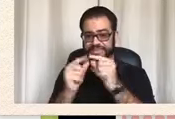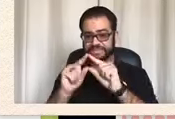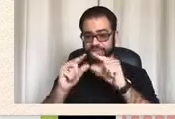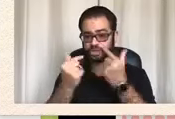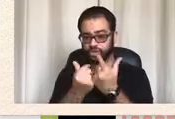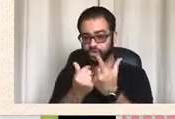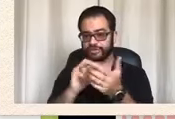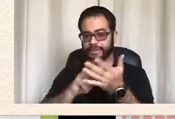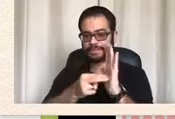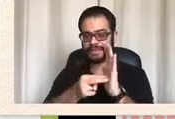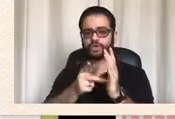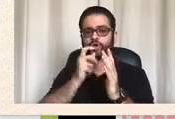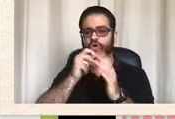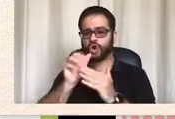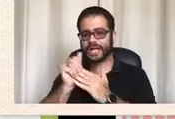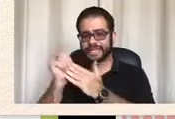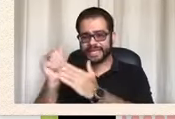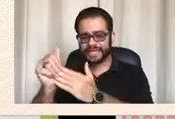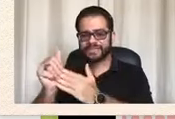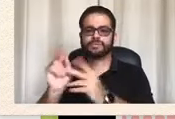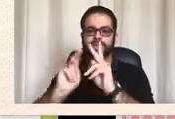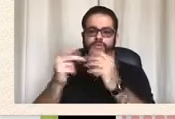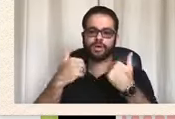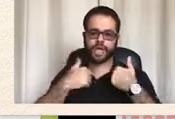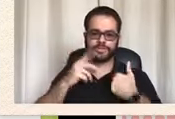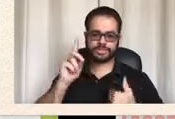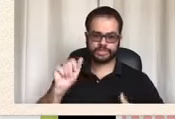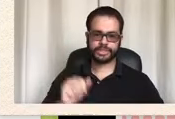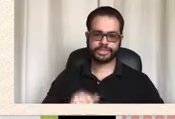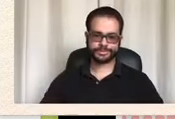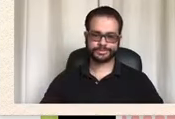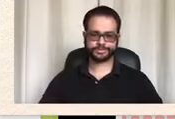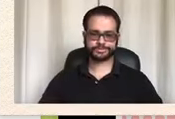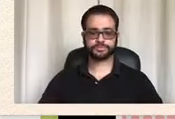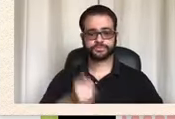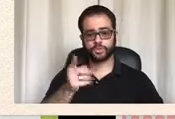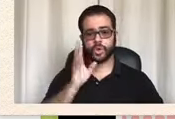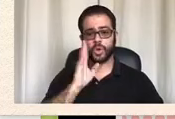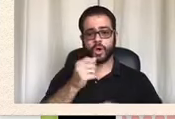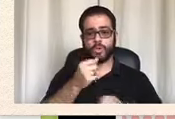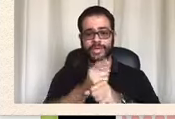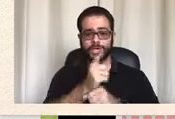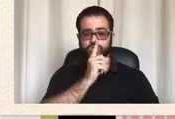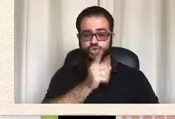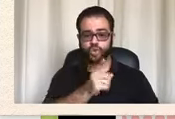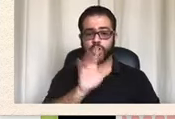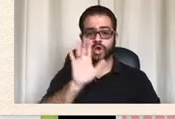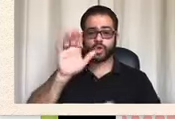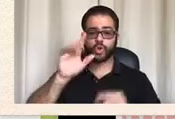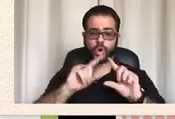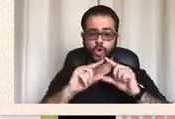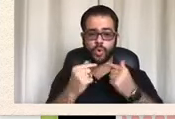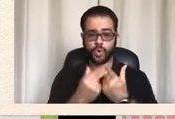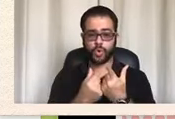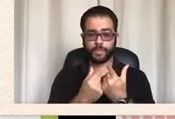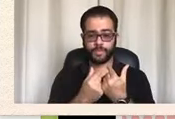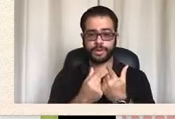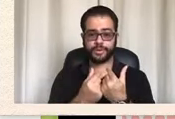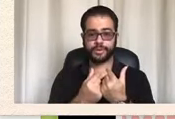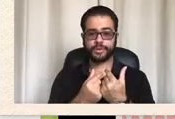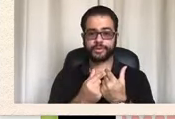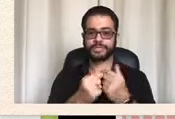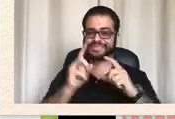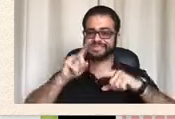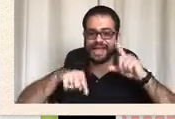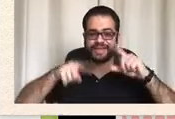by people with disabilities. And you're going to make sure that your group is diverse.